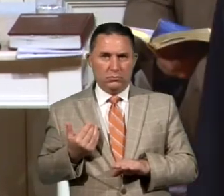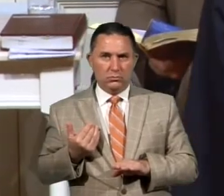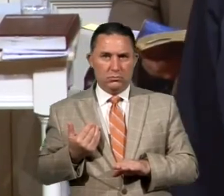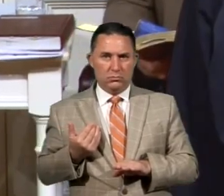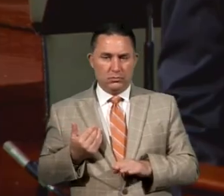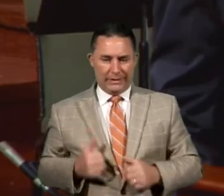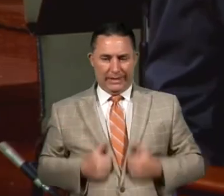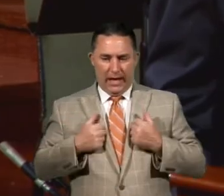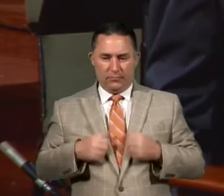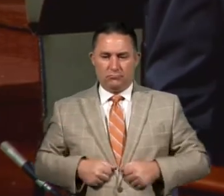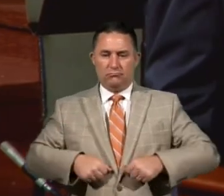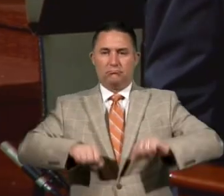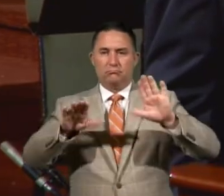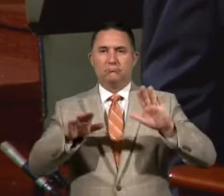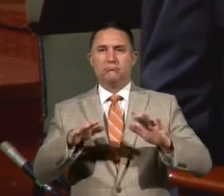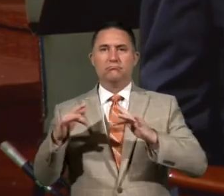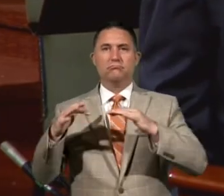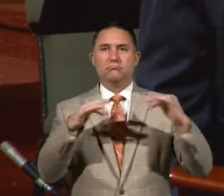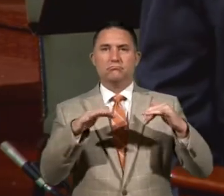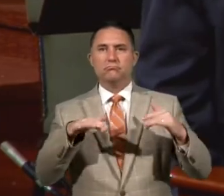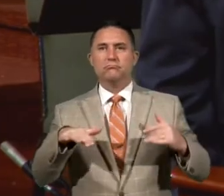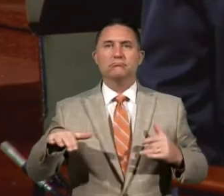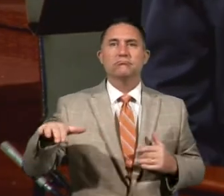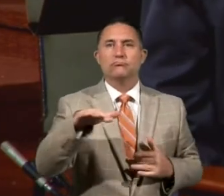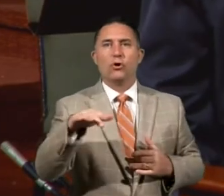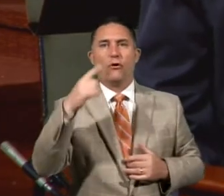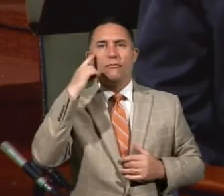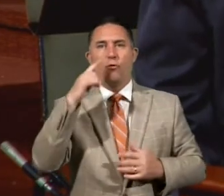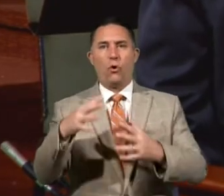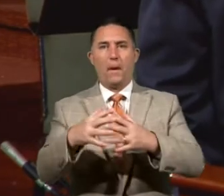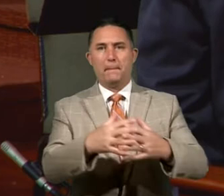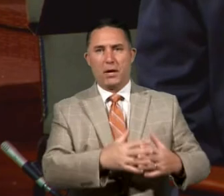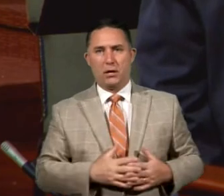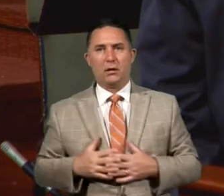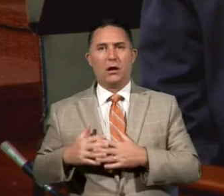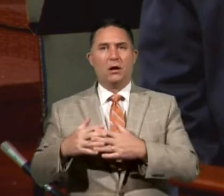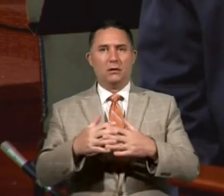gave his life on the battlefield for America.